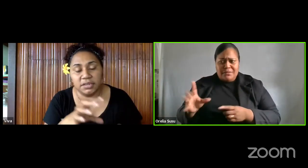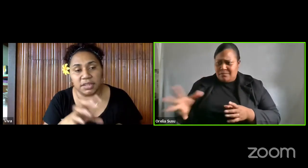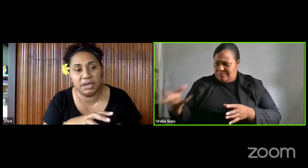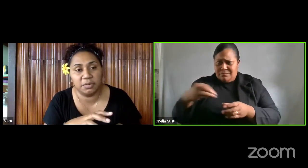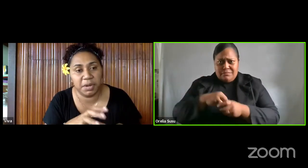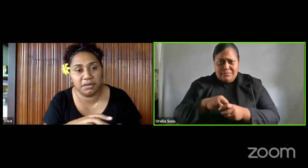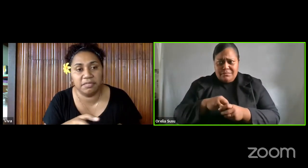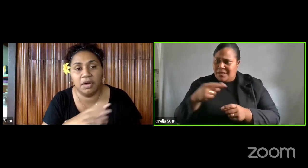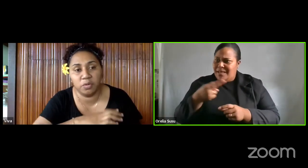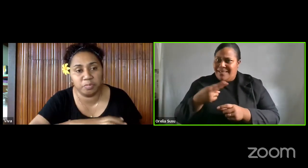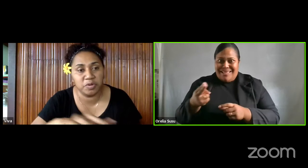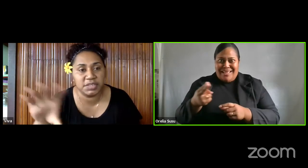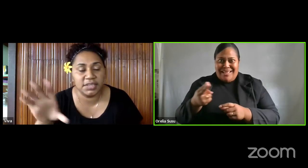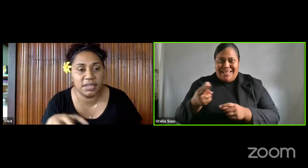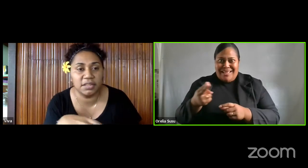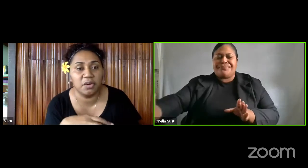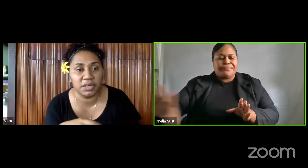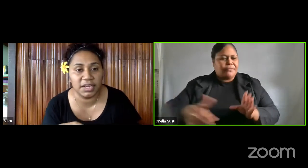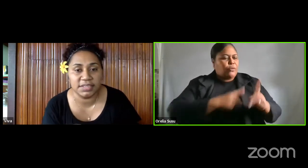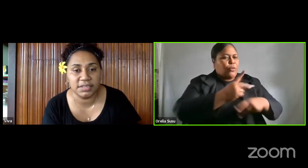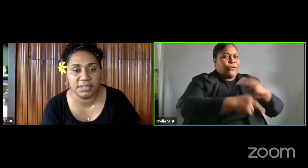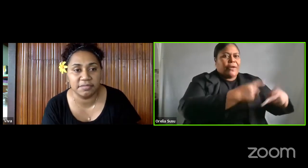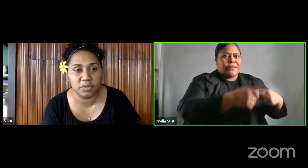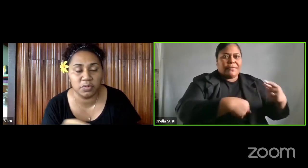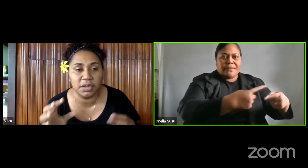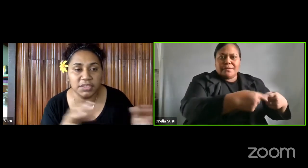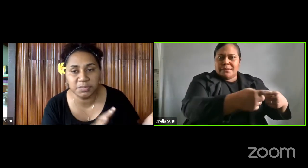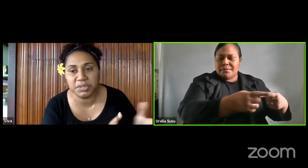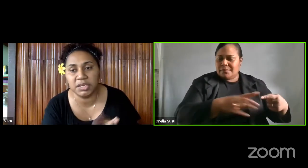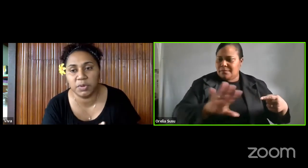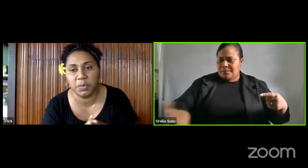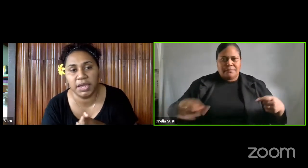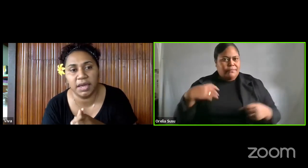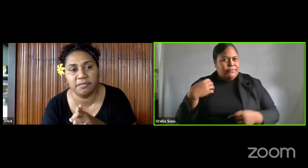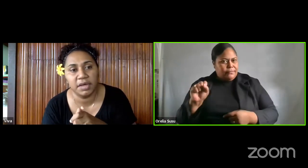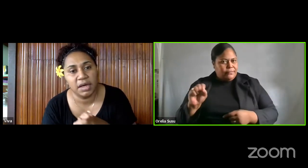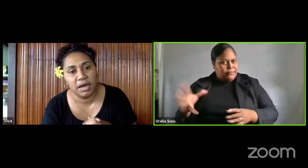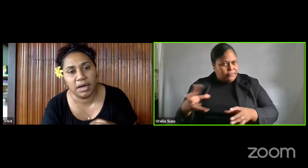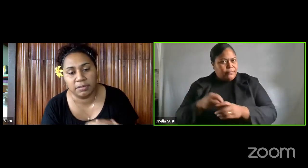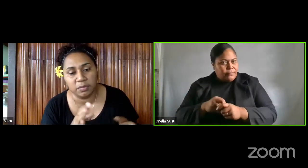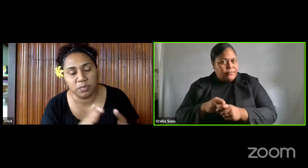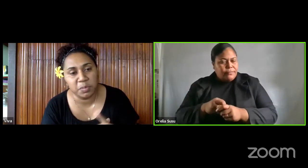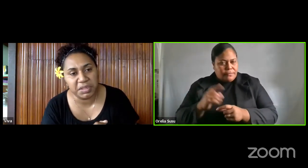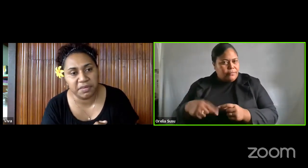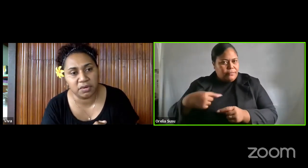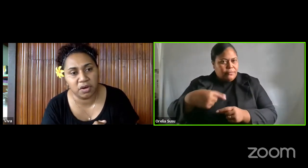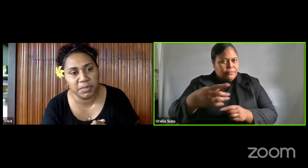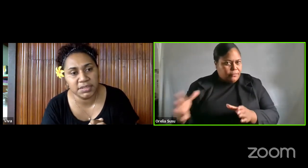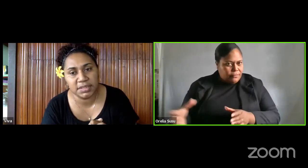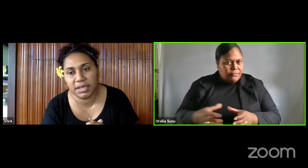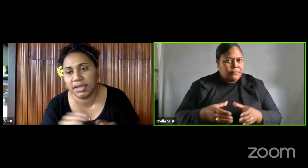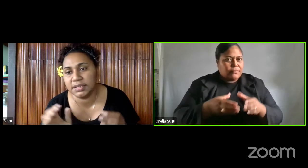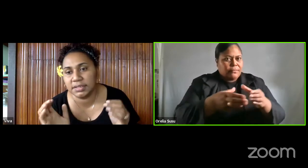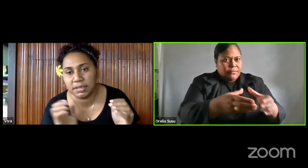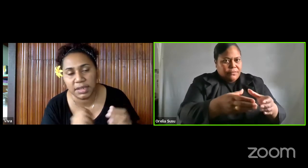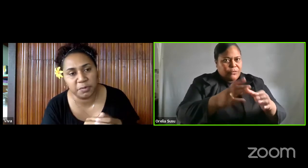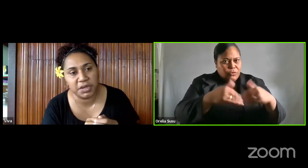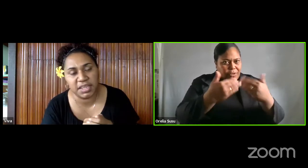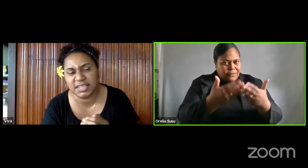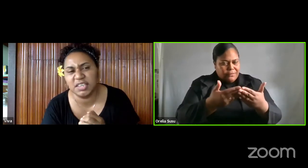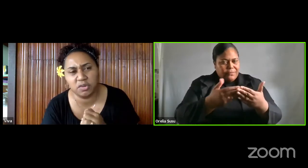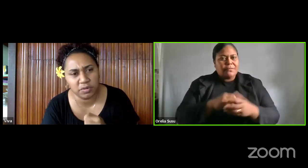part, they're not part of the whole process and the organizing and stuff. So LGBTQI, have Women Defend the Commons, that is